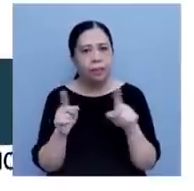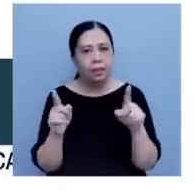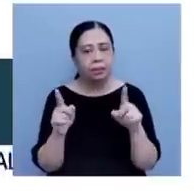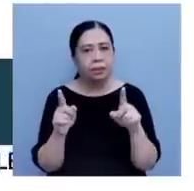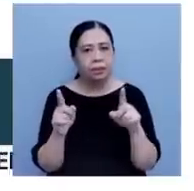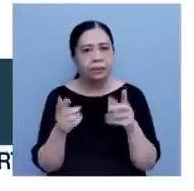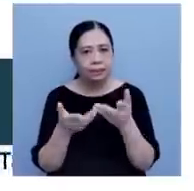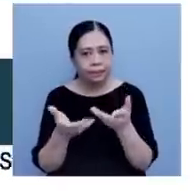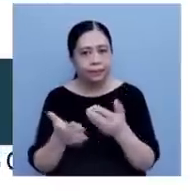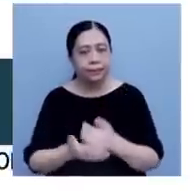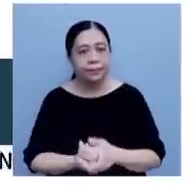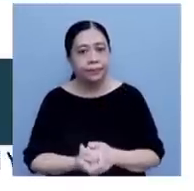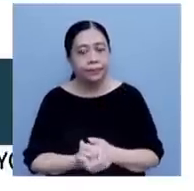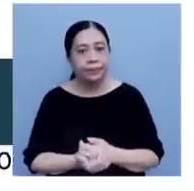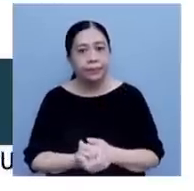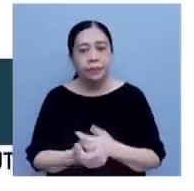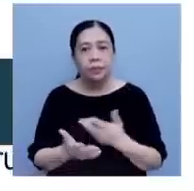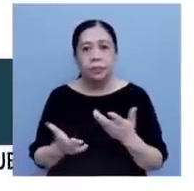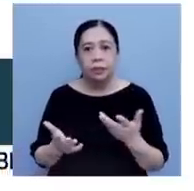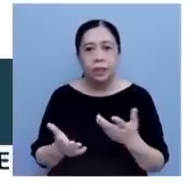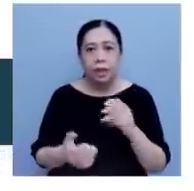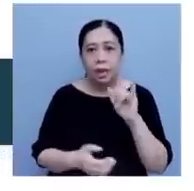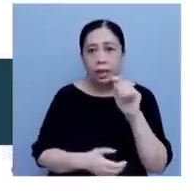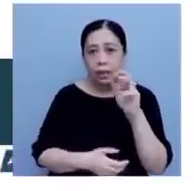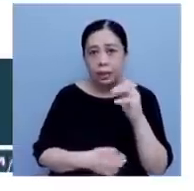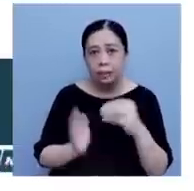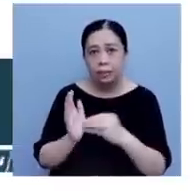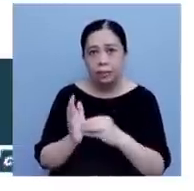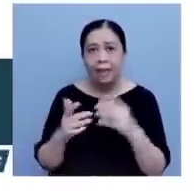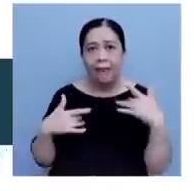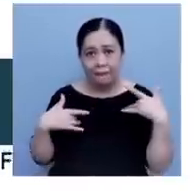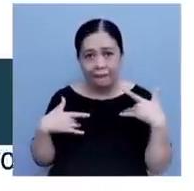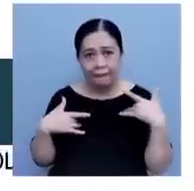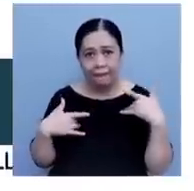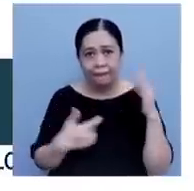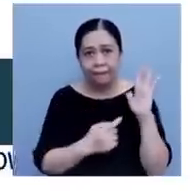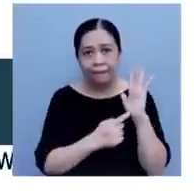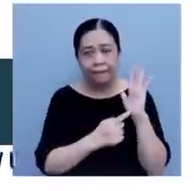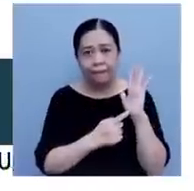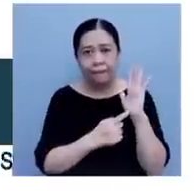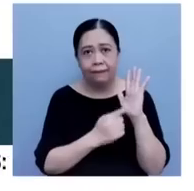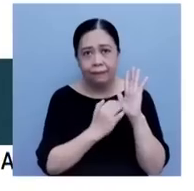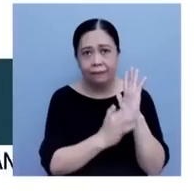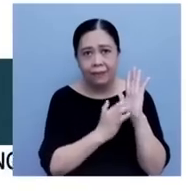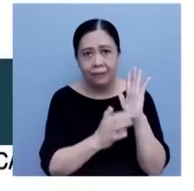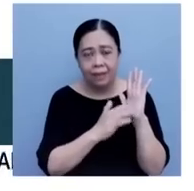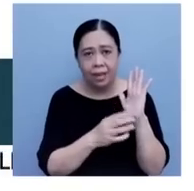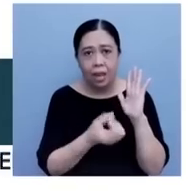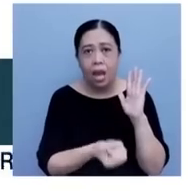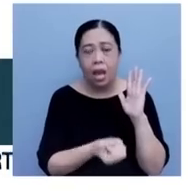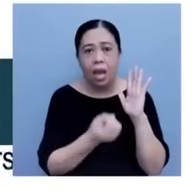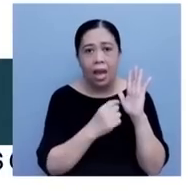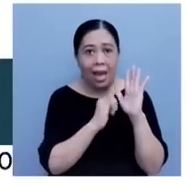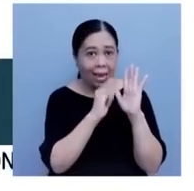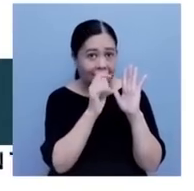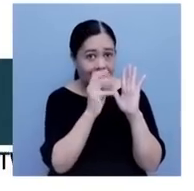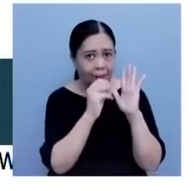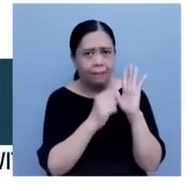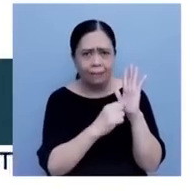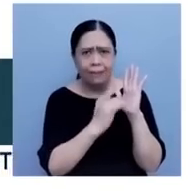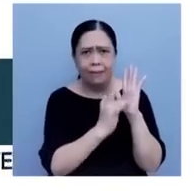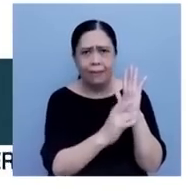ahead. Carmina, the item exists. Right. The item already